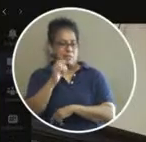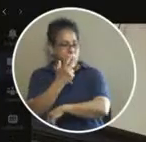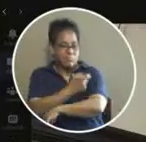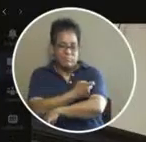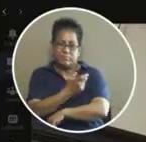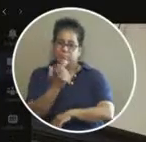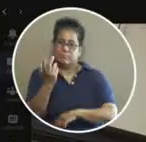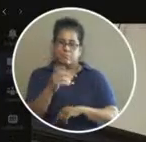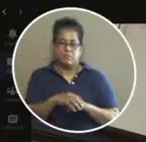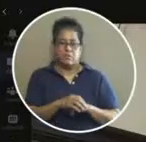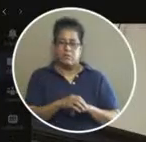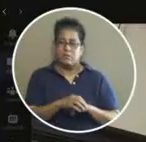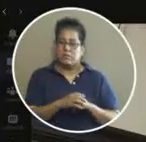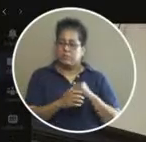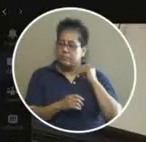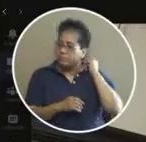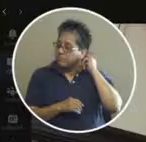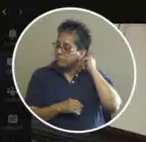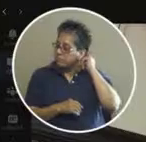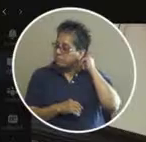Judge?